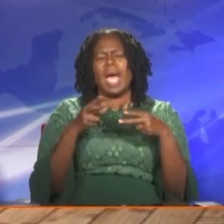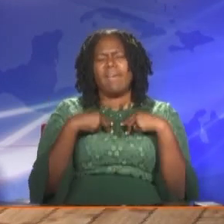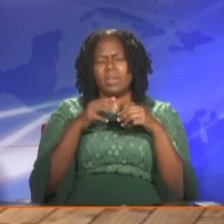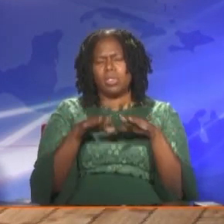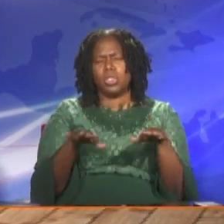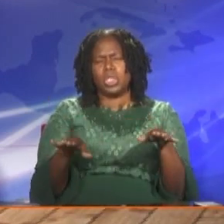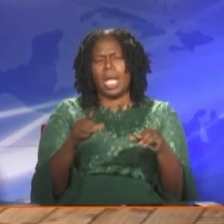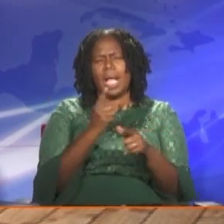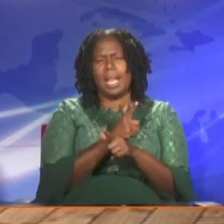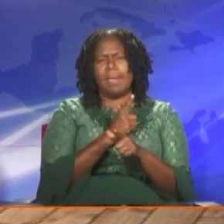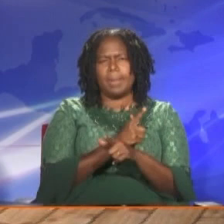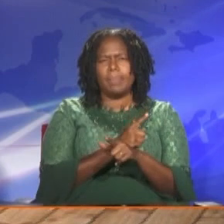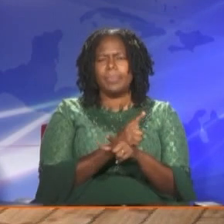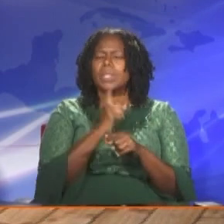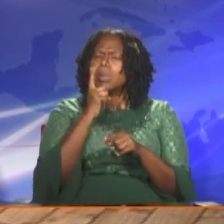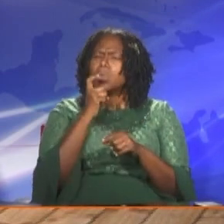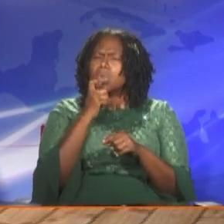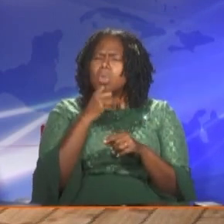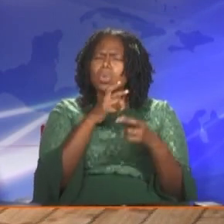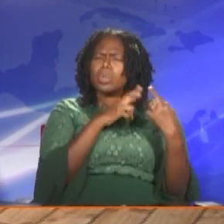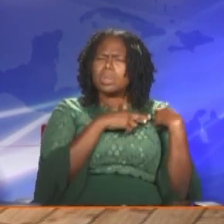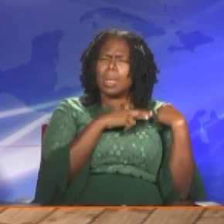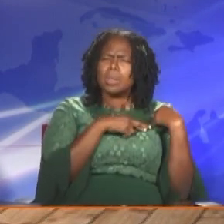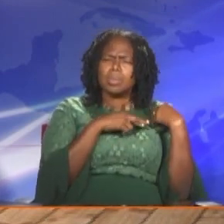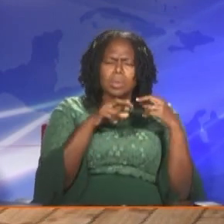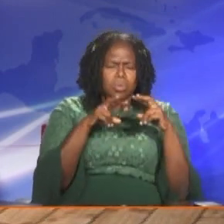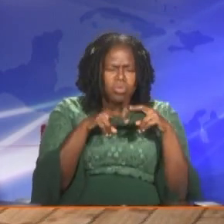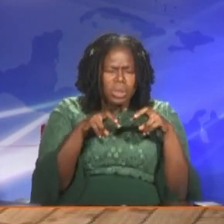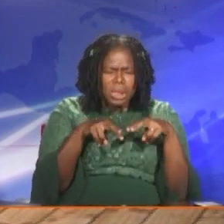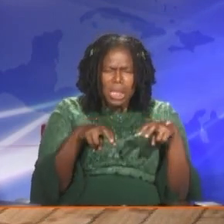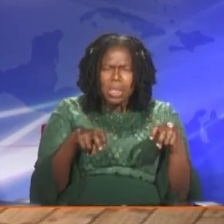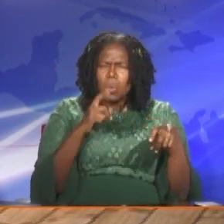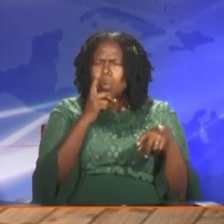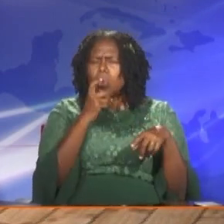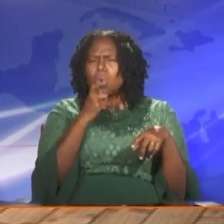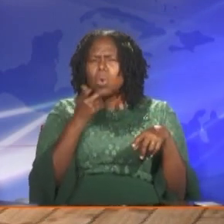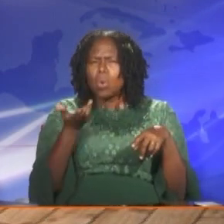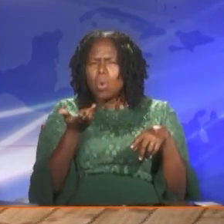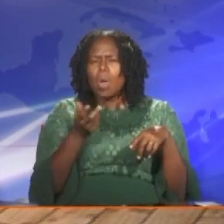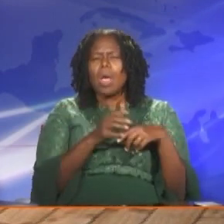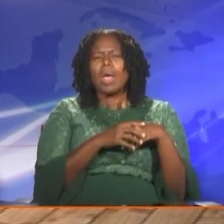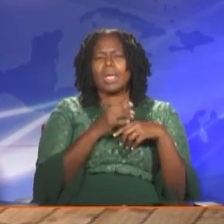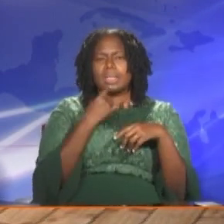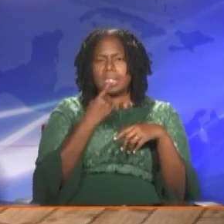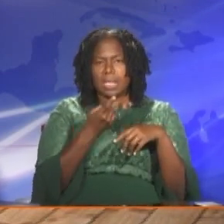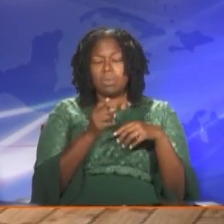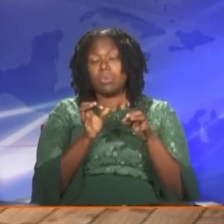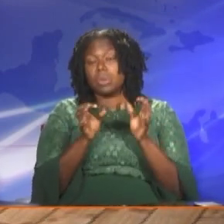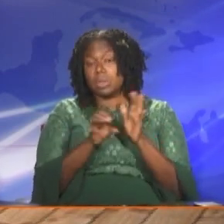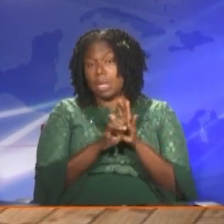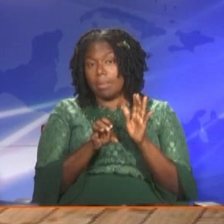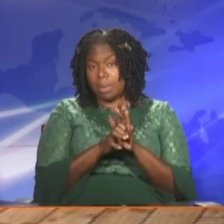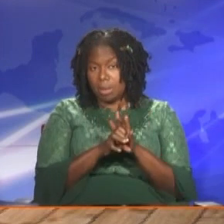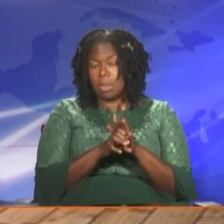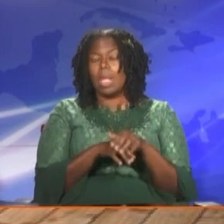for investigating these cases lie, for example, with with respect to child trafficking, with the counter-trafficking unit of the Ministry